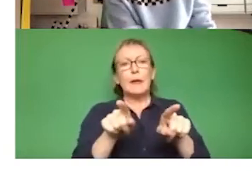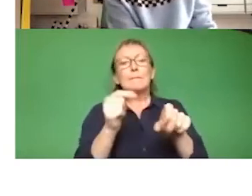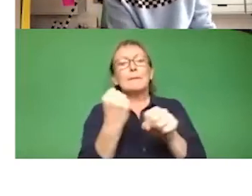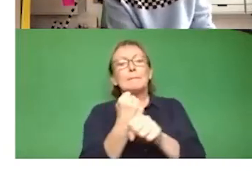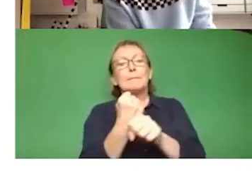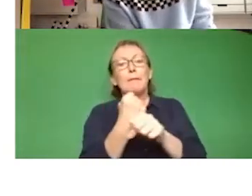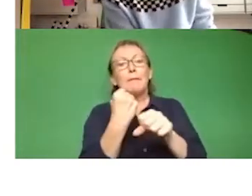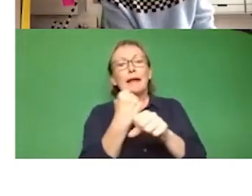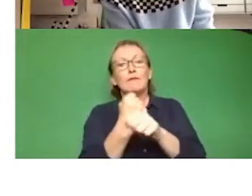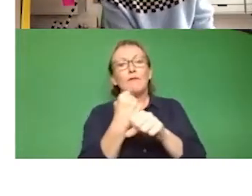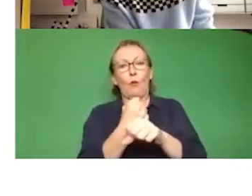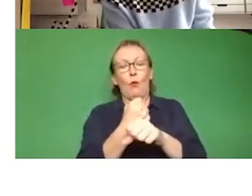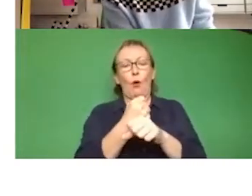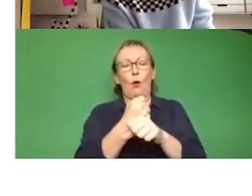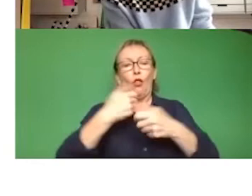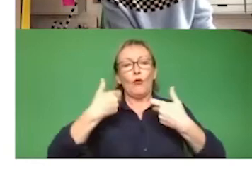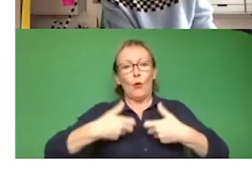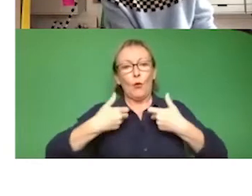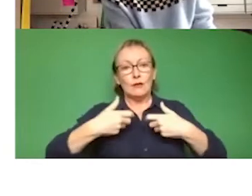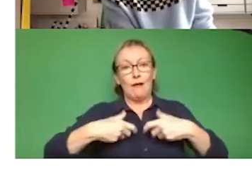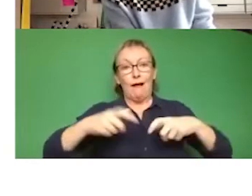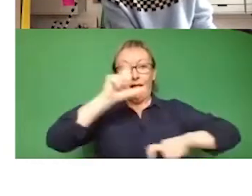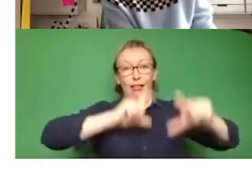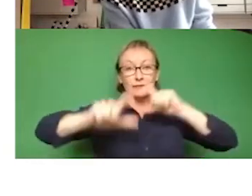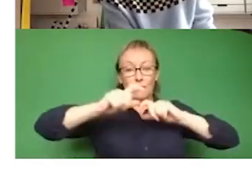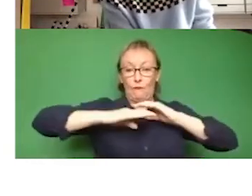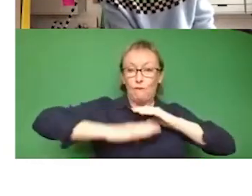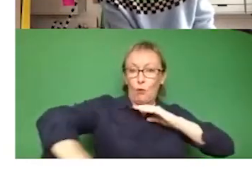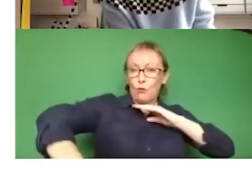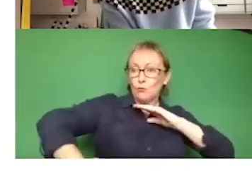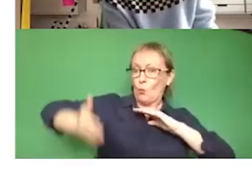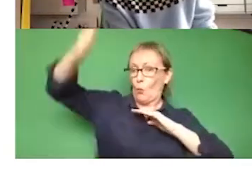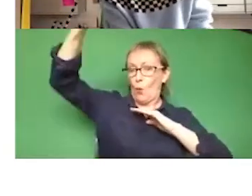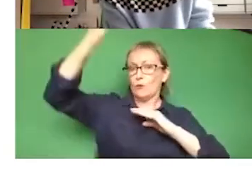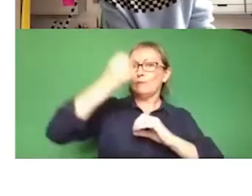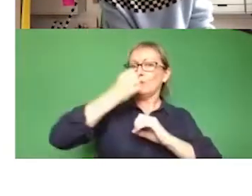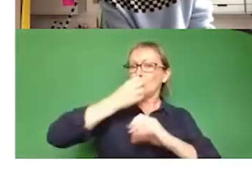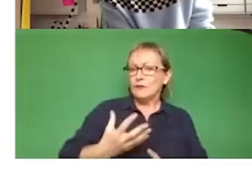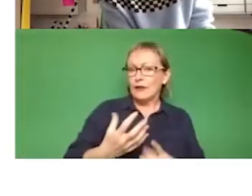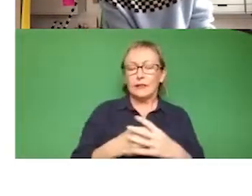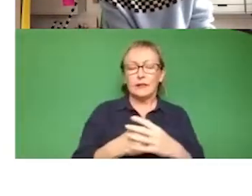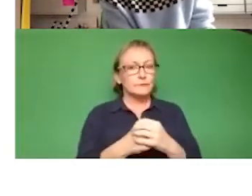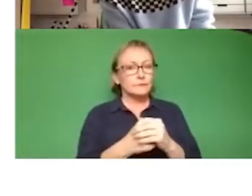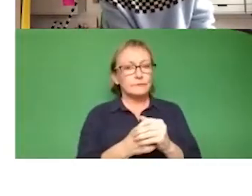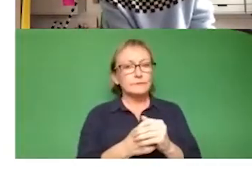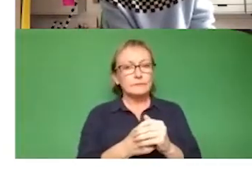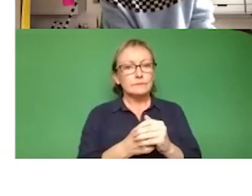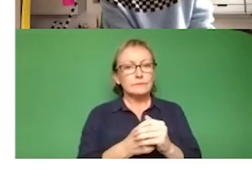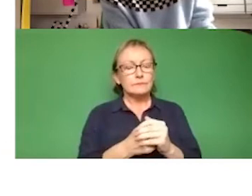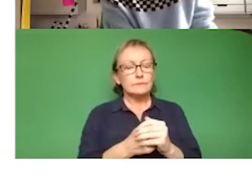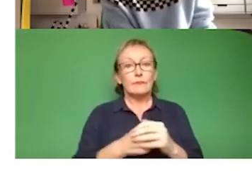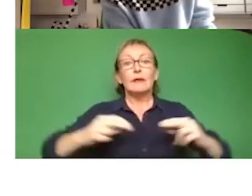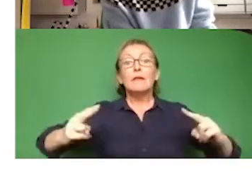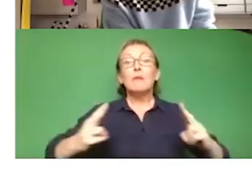really. The colours and the floors are so vibrant. It's really beautiful. Mm-hmm. And it's in Paris, and